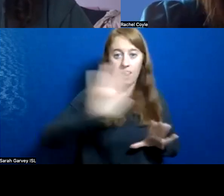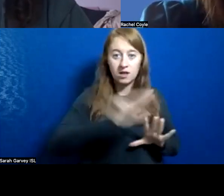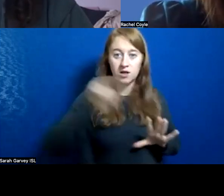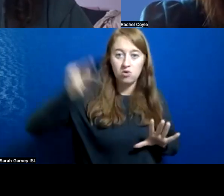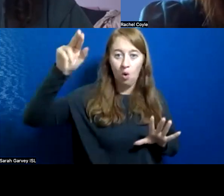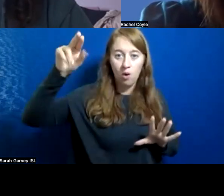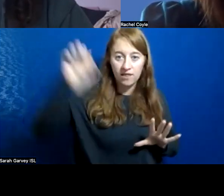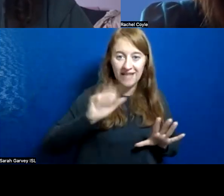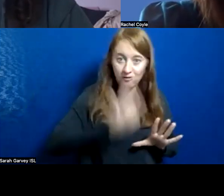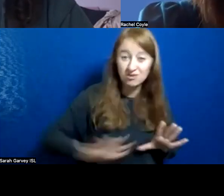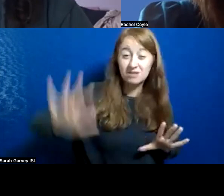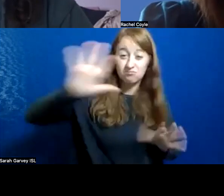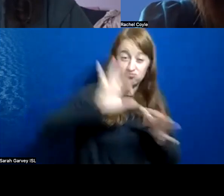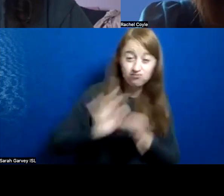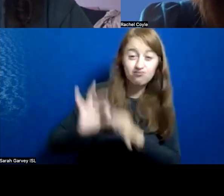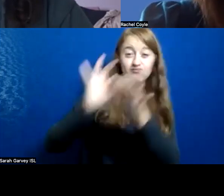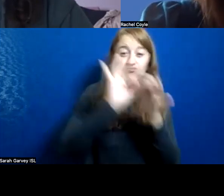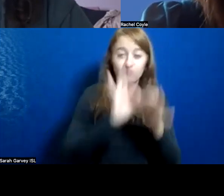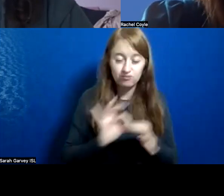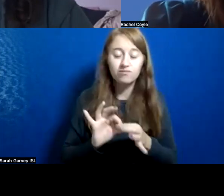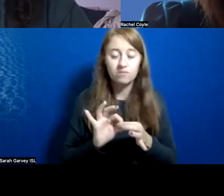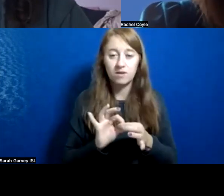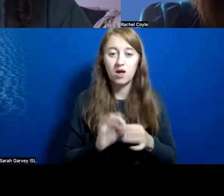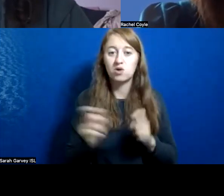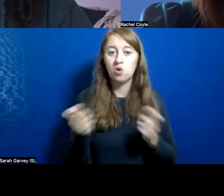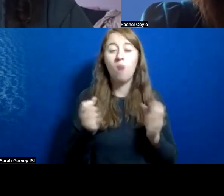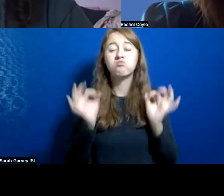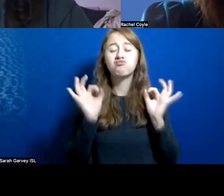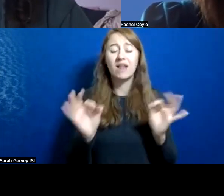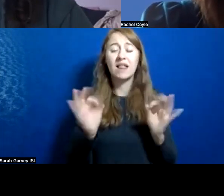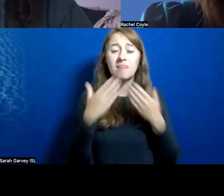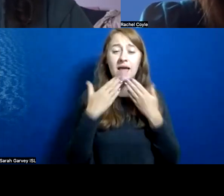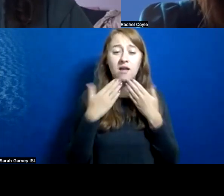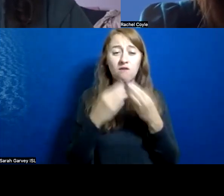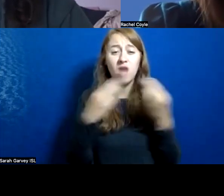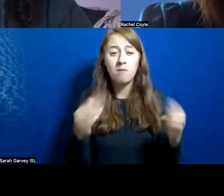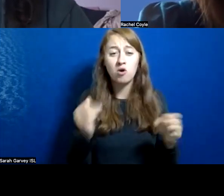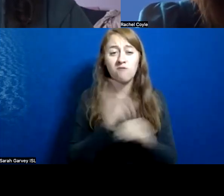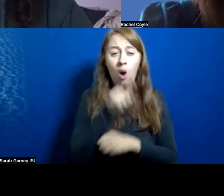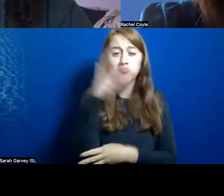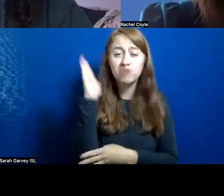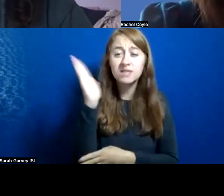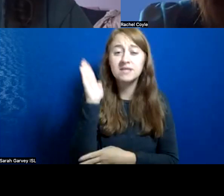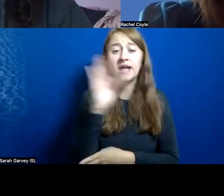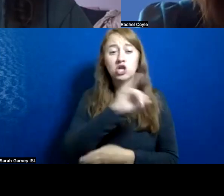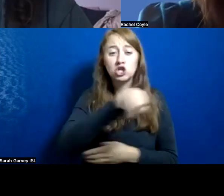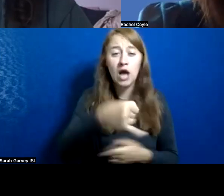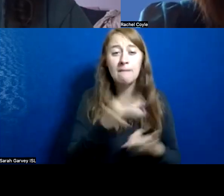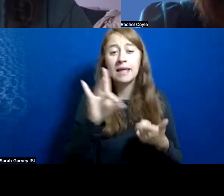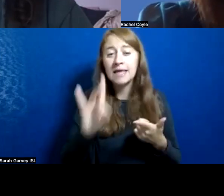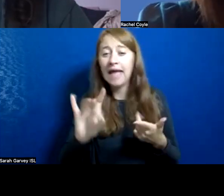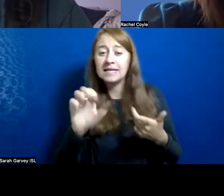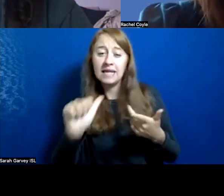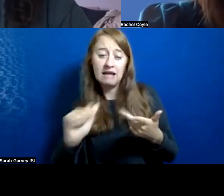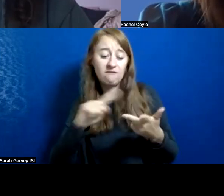listen, enormous thank you to our speakers, Jéromine, Katie, and Aoife, and thank you to our ISL interpreters, Vanessa